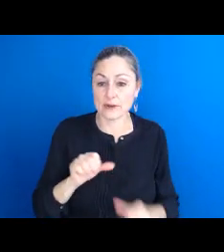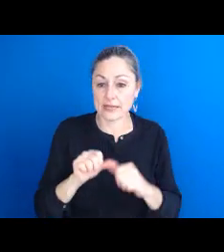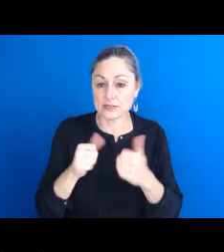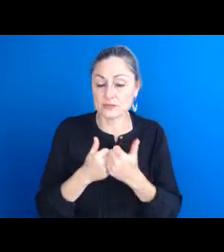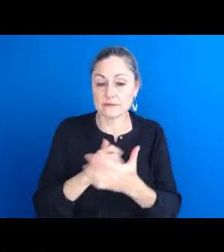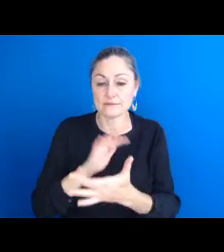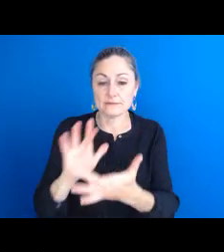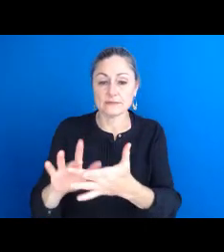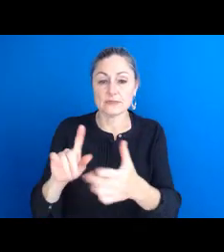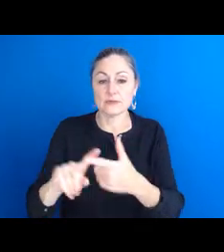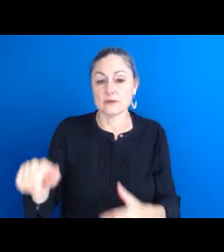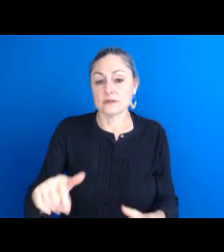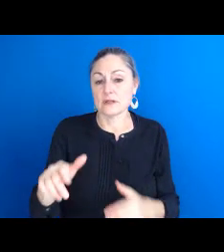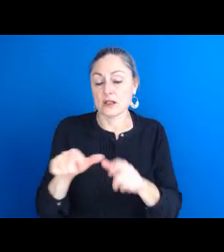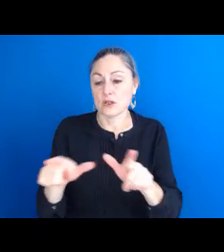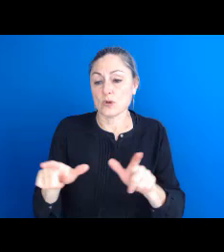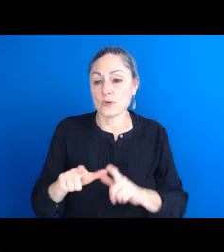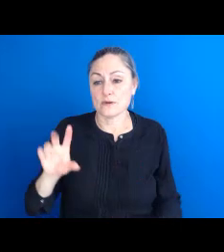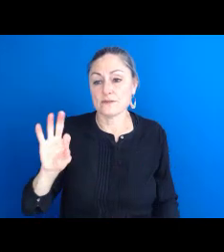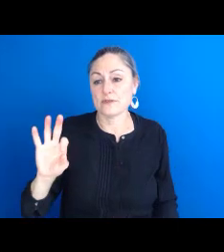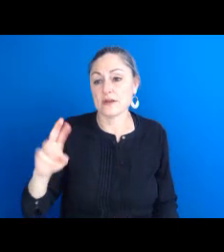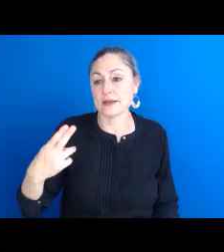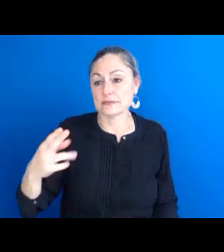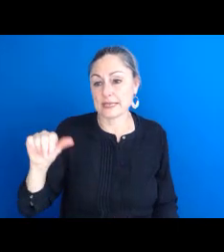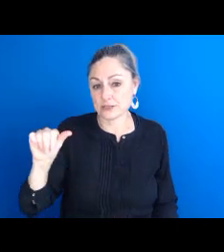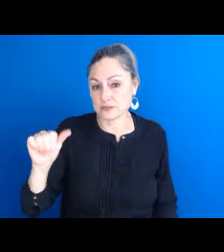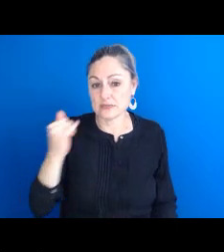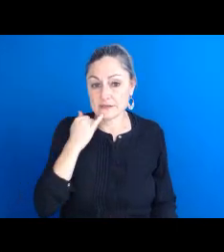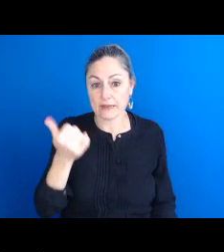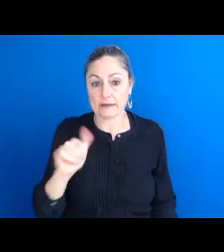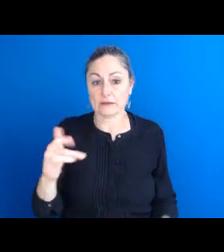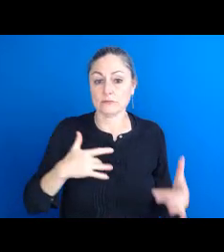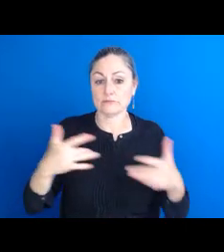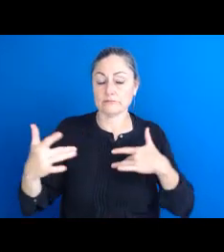local fair housing agency if you have questions or concerns.